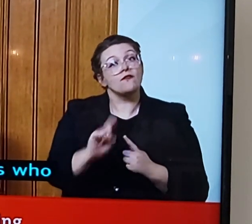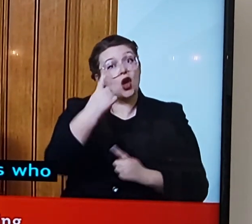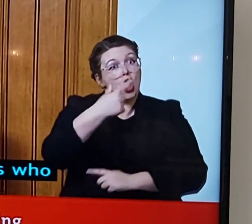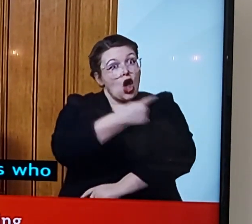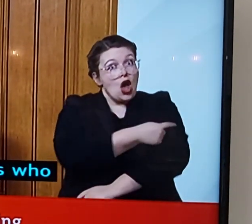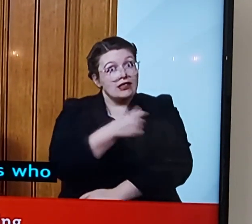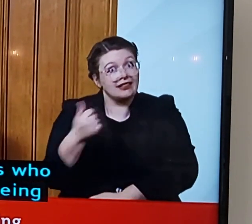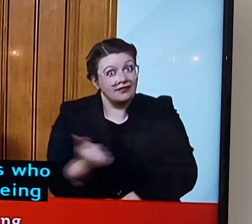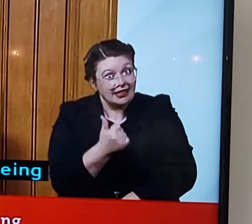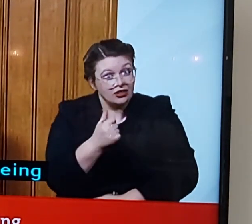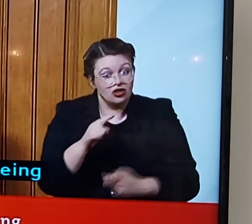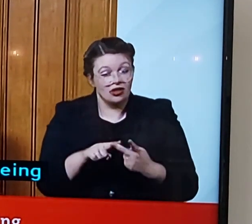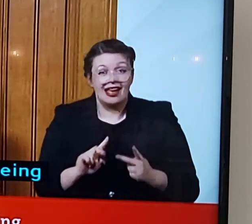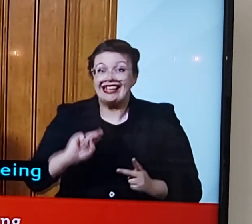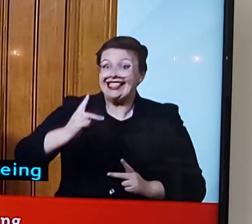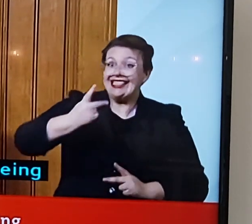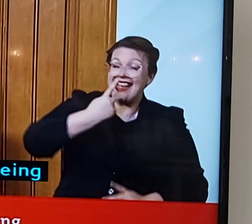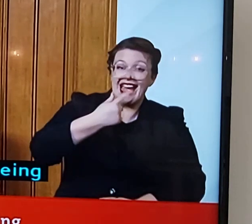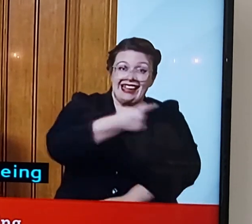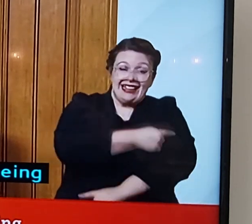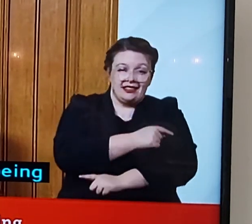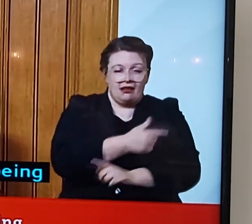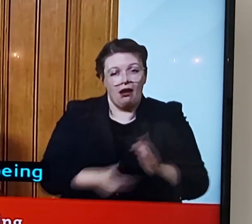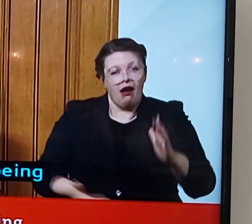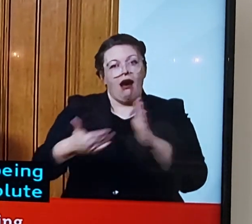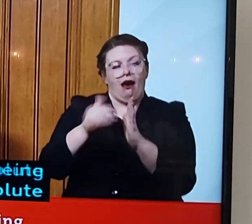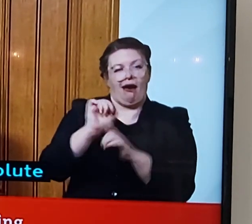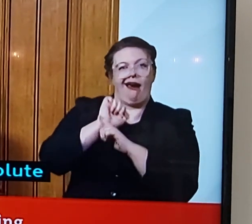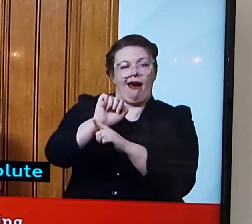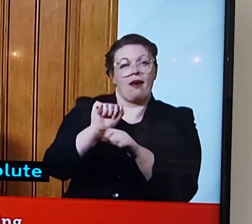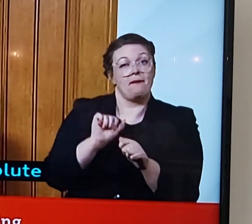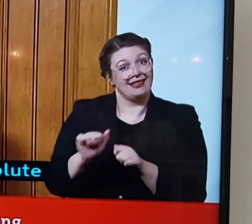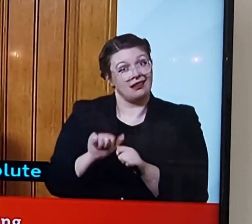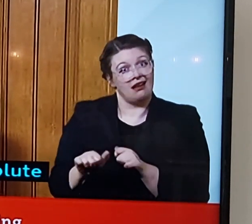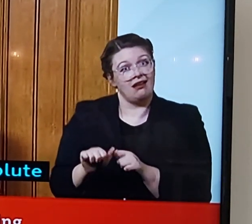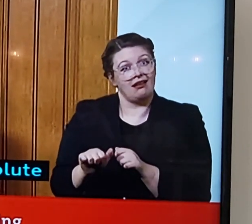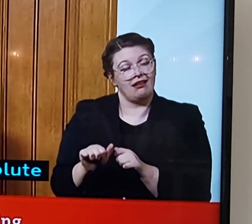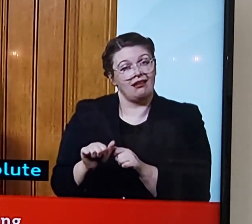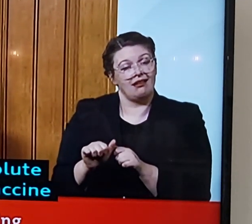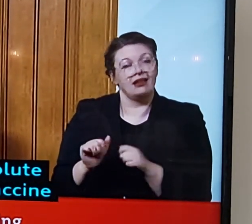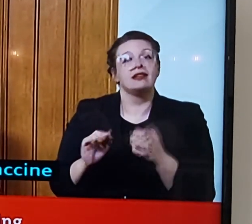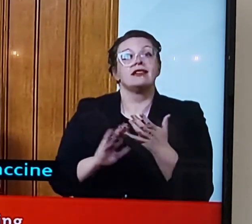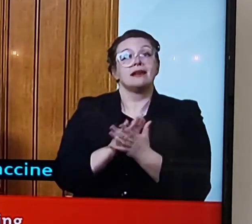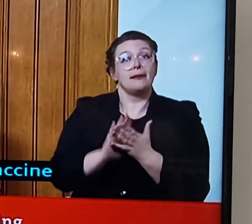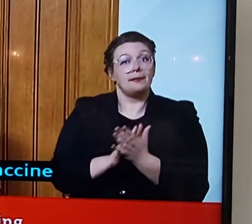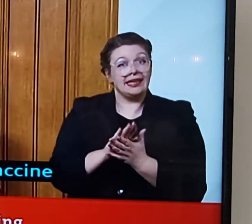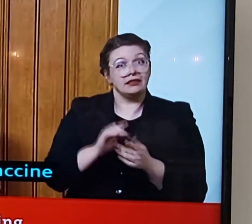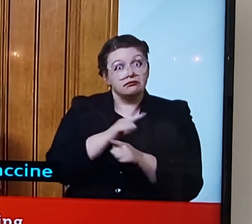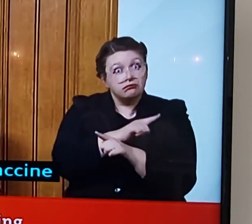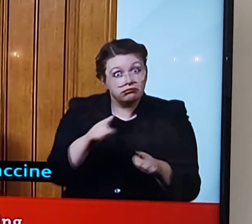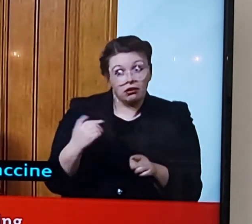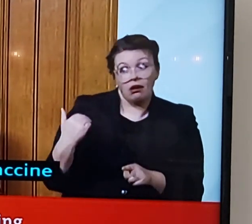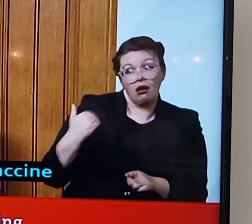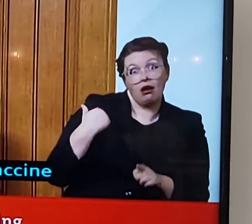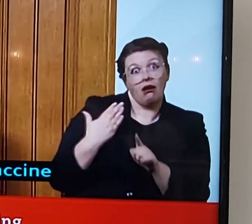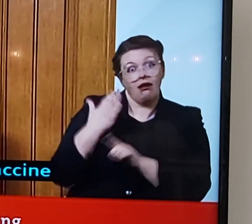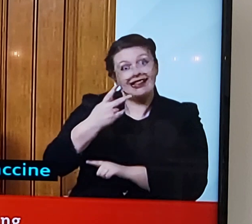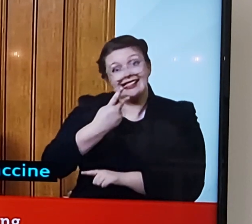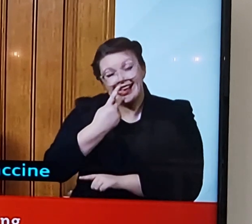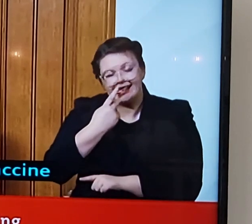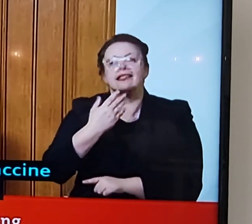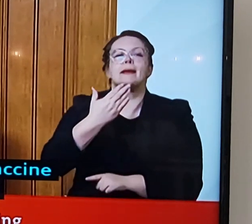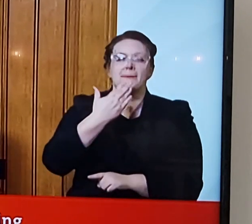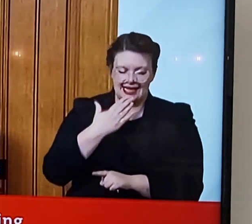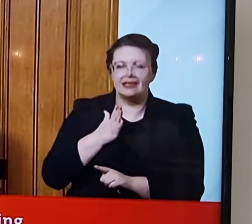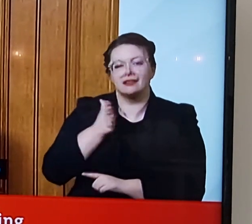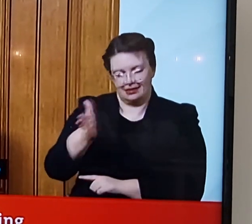first adds to the protection. So it is really important that people who are invited for a second vaccination